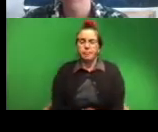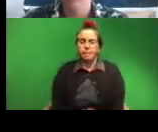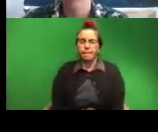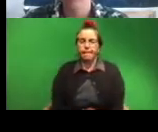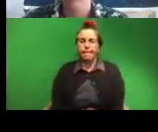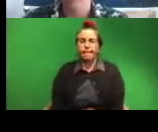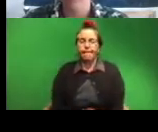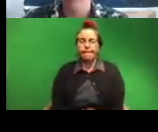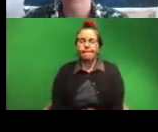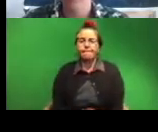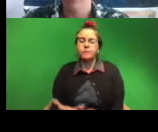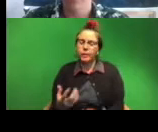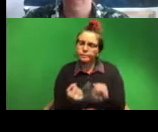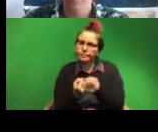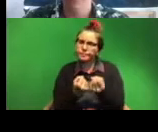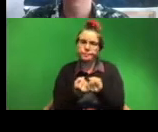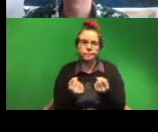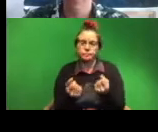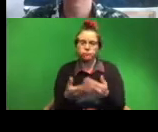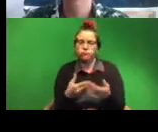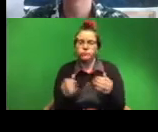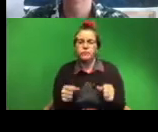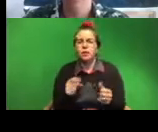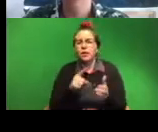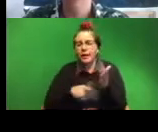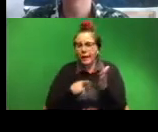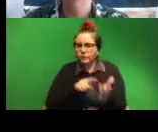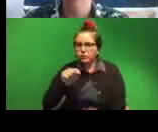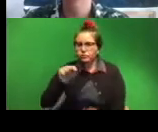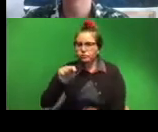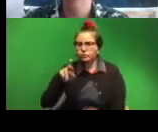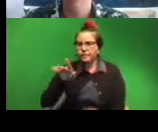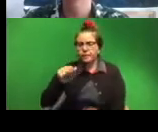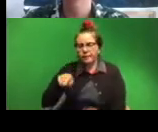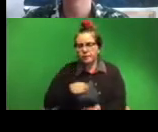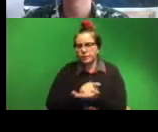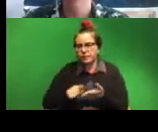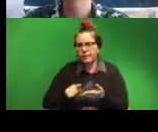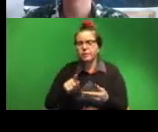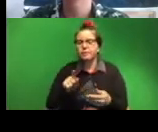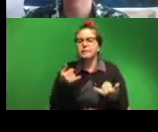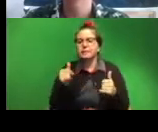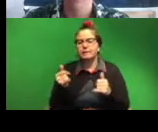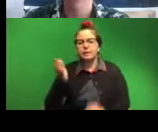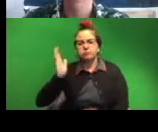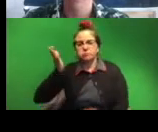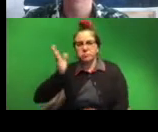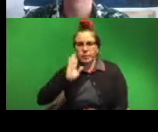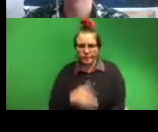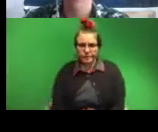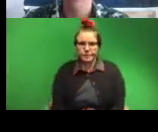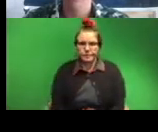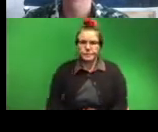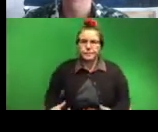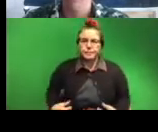want to show our support in any way that we can. We canceled trivia this week, but we're still doing these Q&As. And so